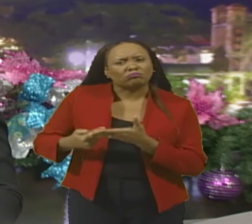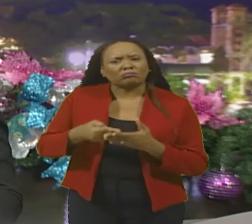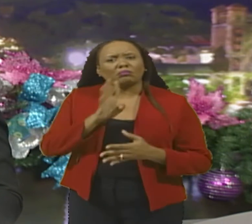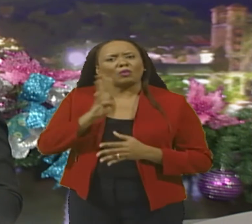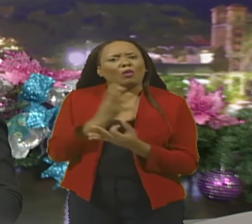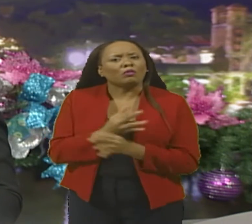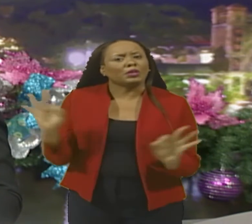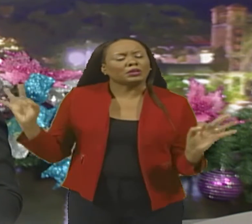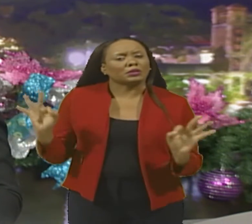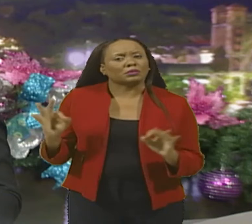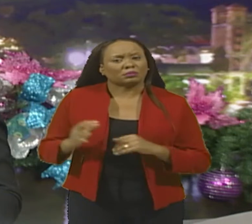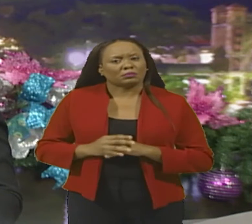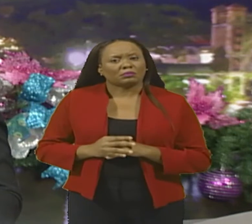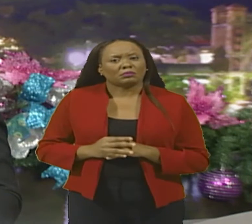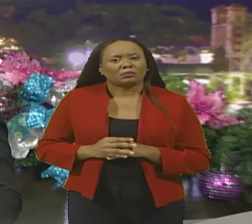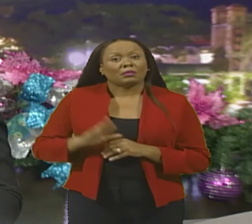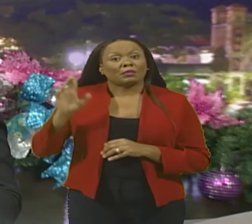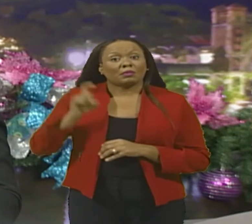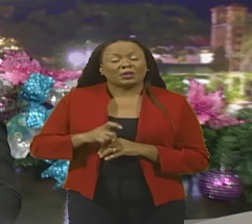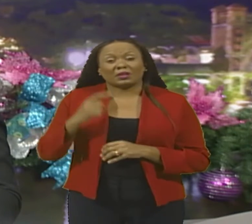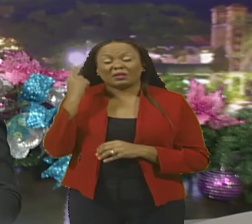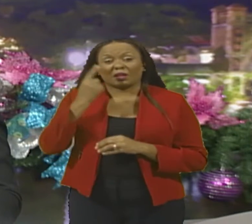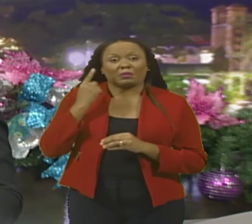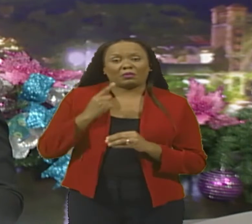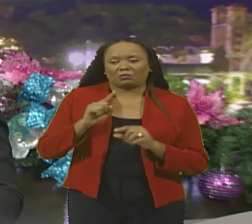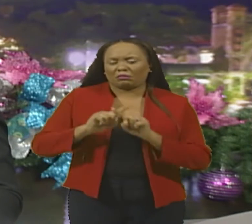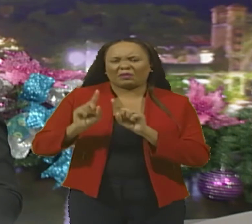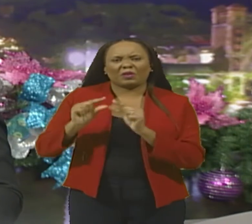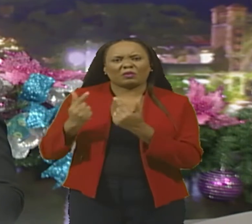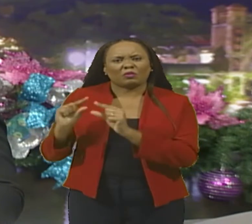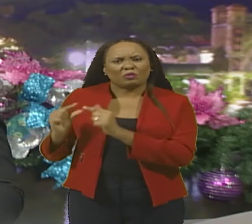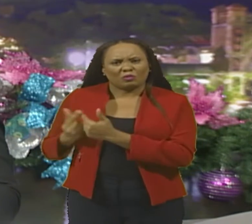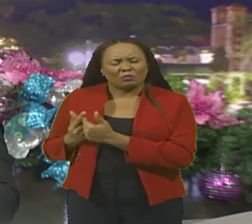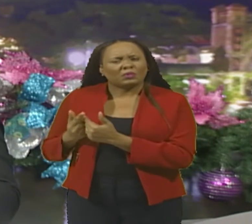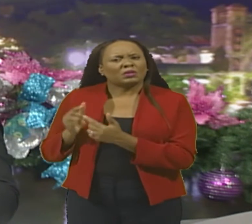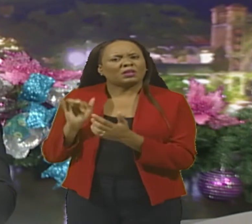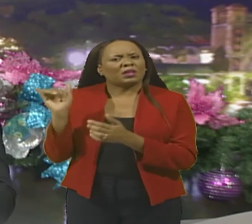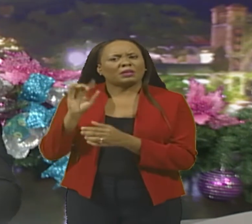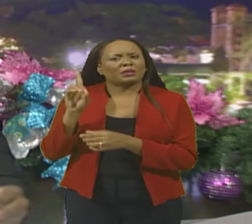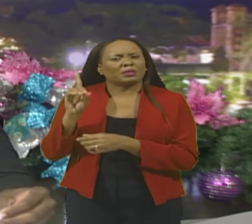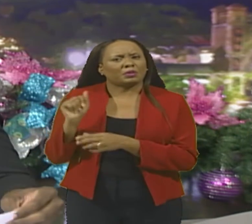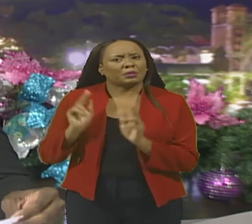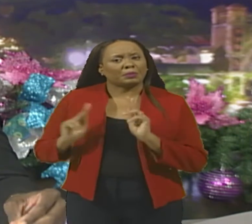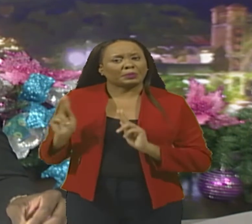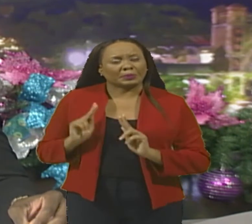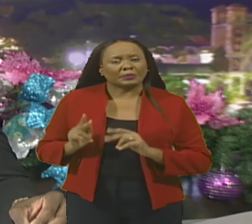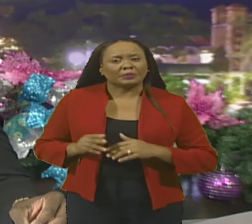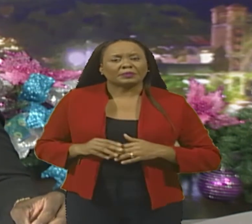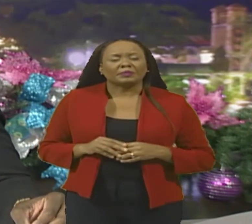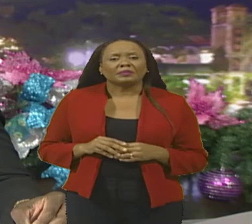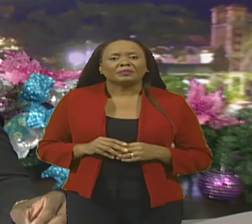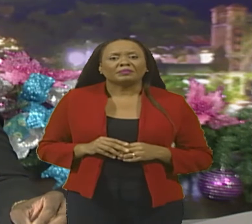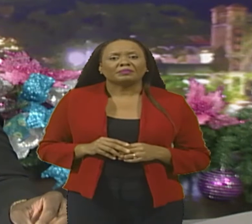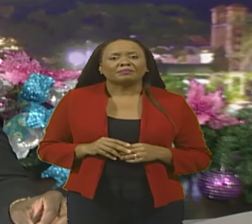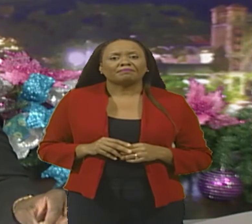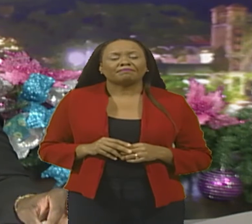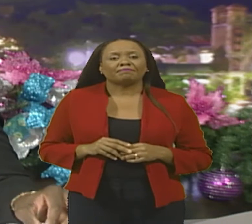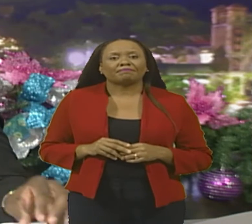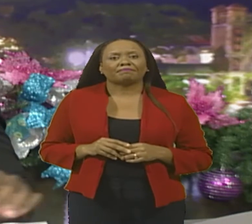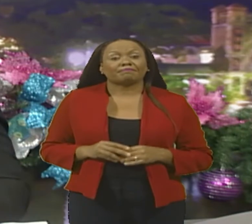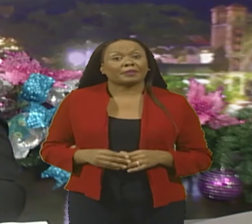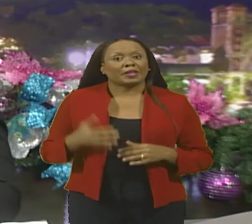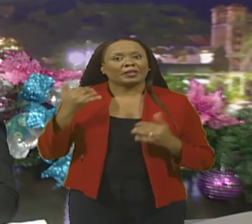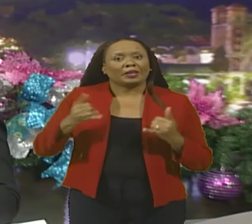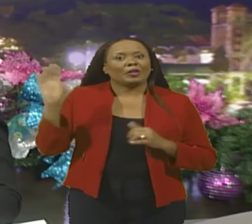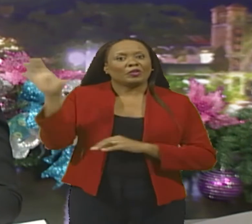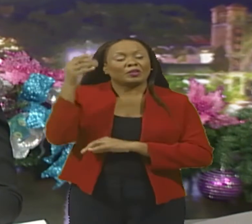it's also important to consider the needs of vulnerable groups, such as those with disabilities. In the spirit of the season,